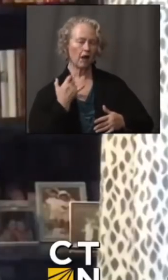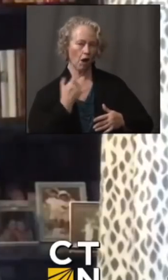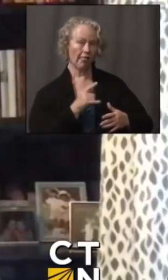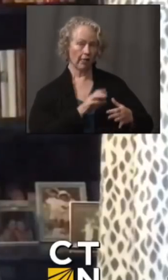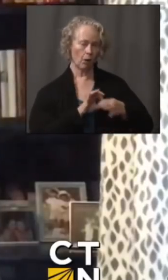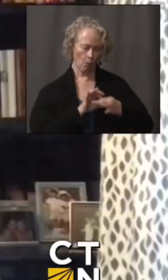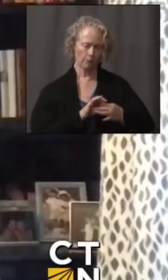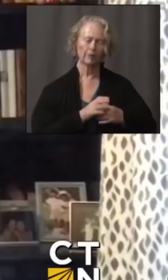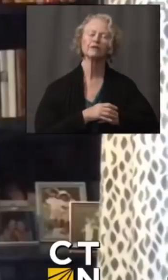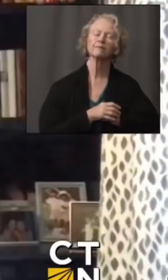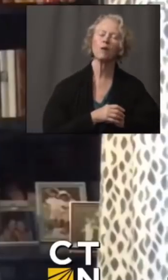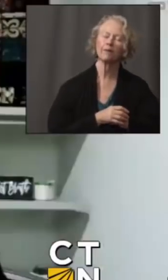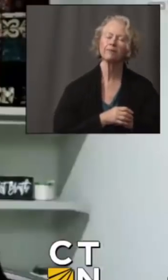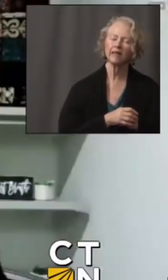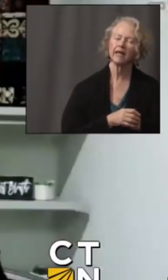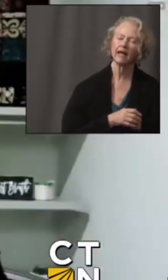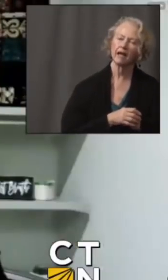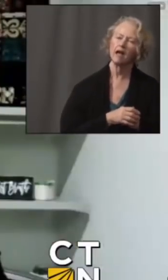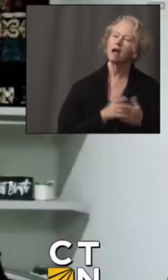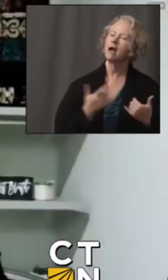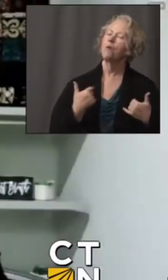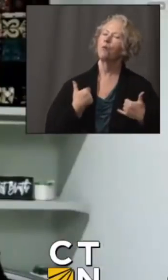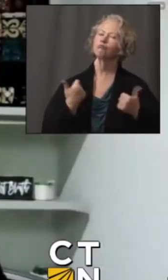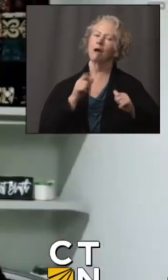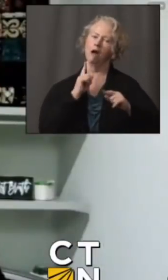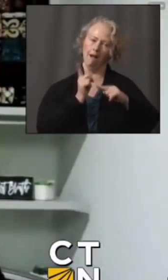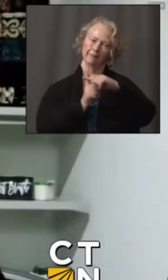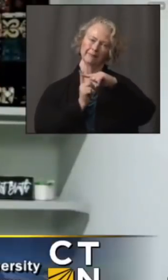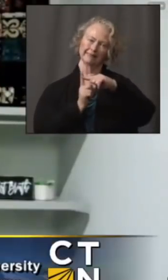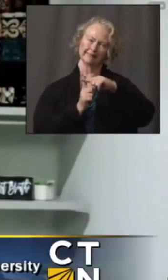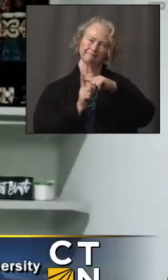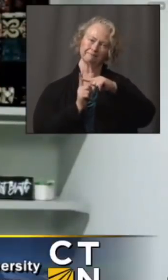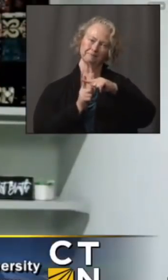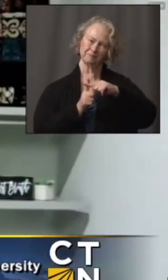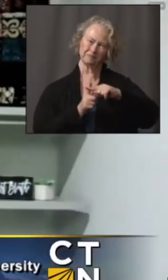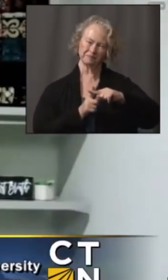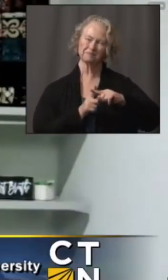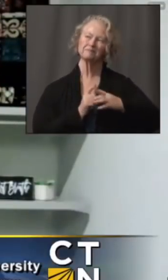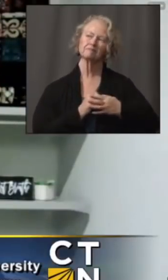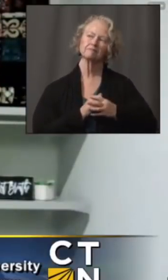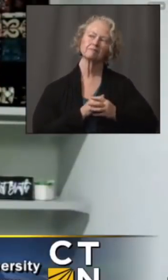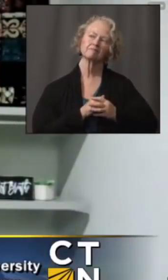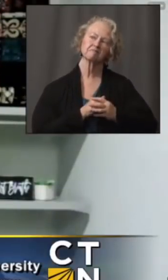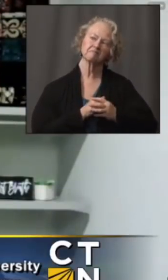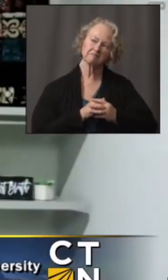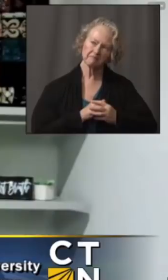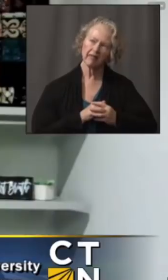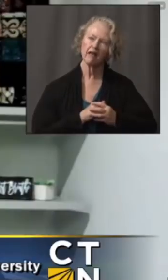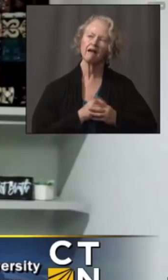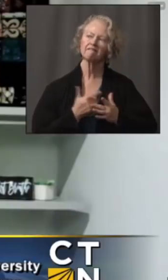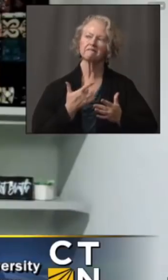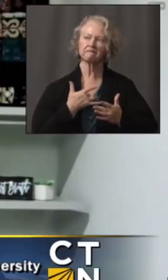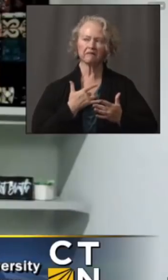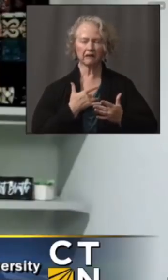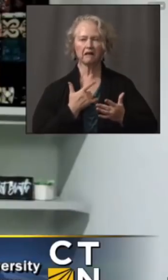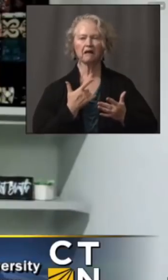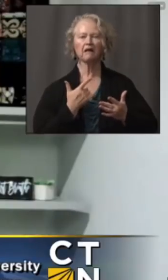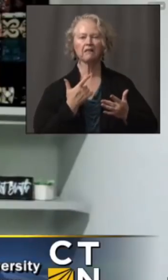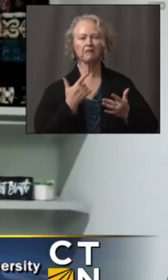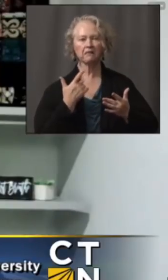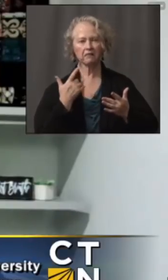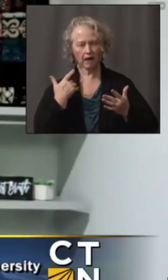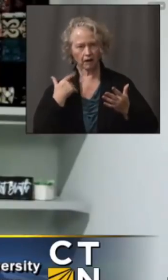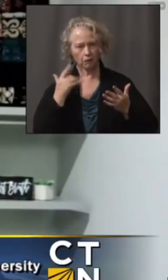And cooperation. I mean, so we remain very optimistic that we will be able to work with the